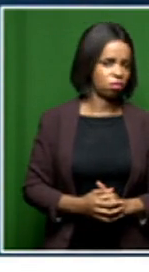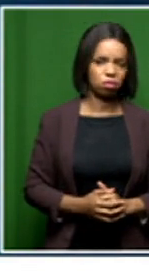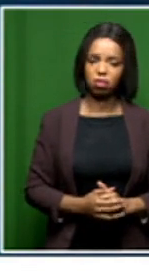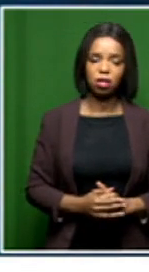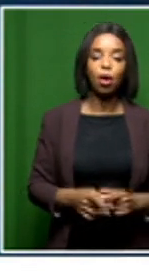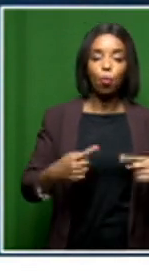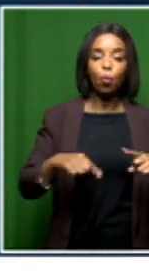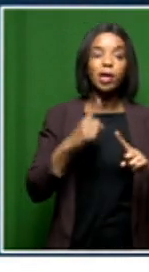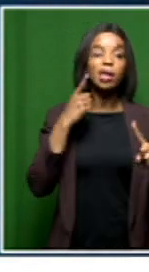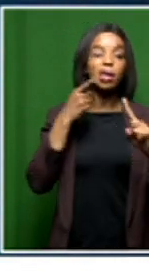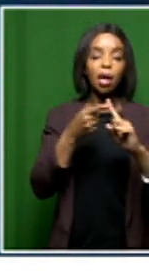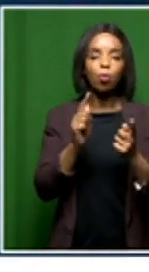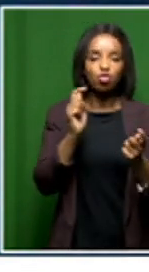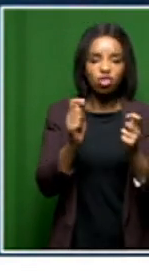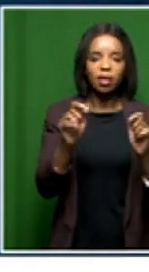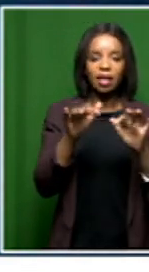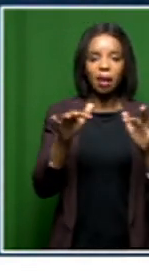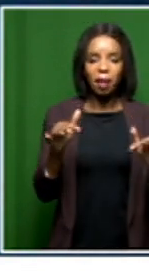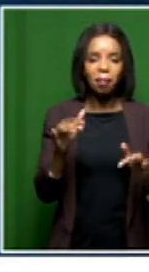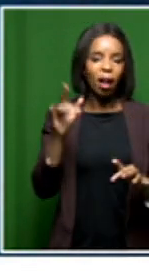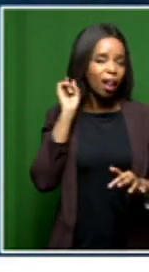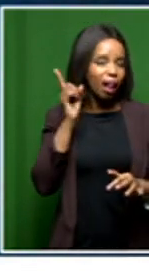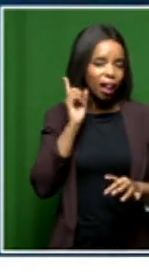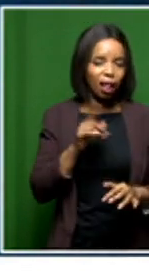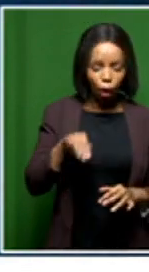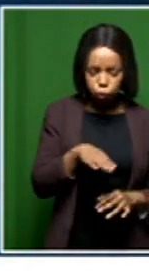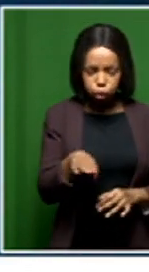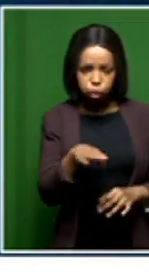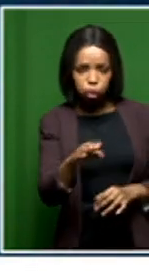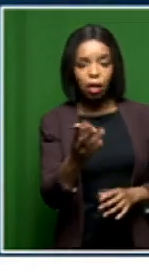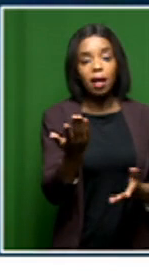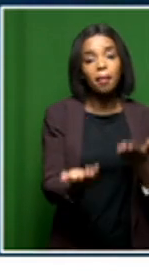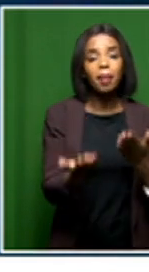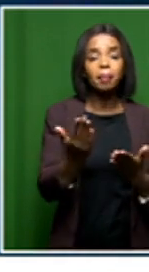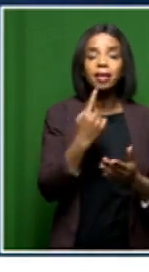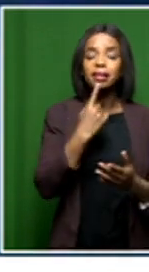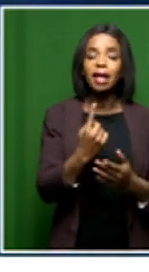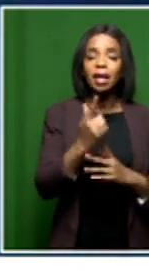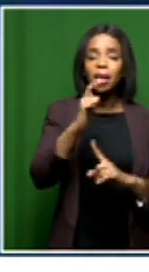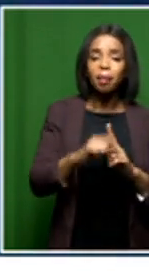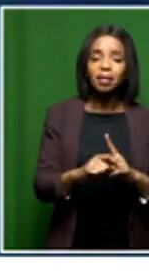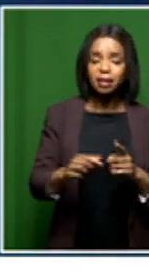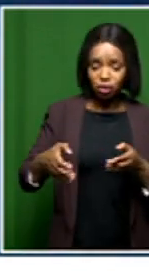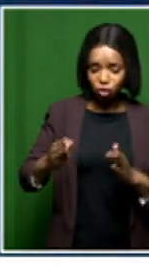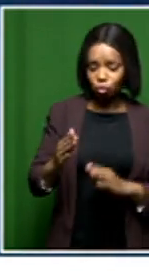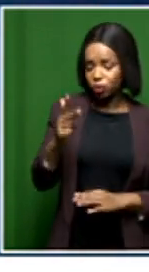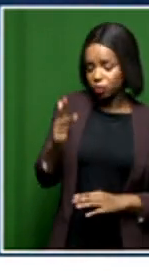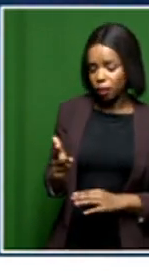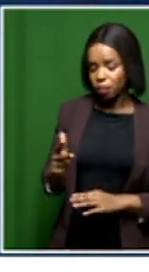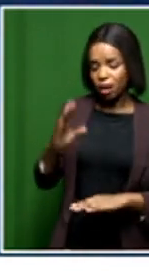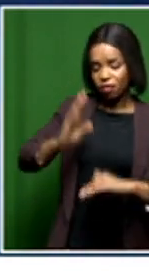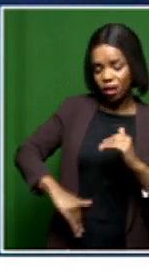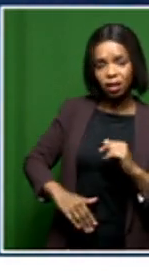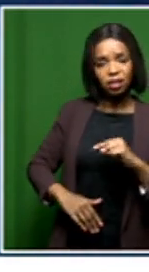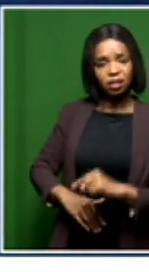for example, now, if an infringer gets to be caught on the roadside committed infringement, you are given all those options.